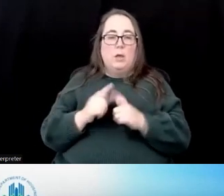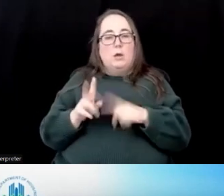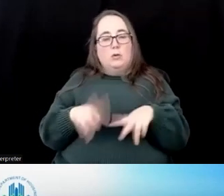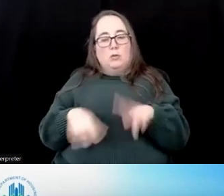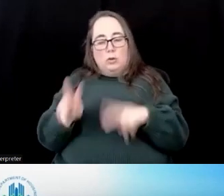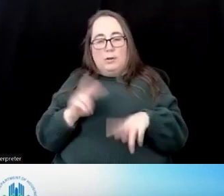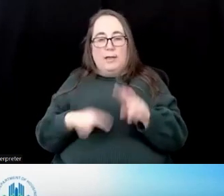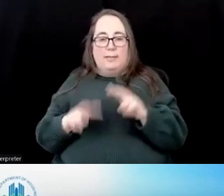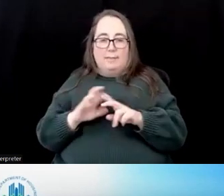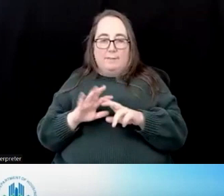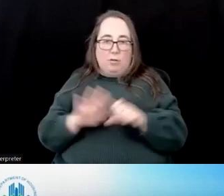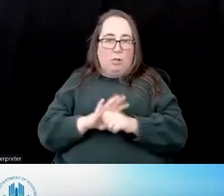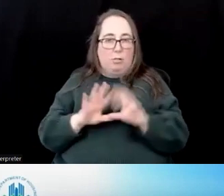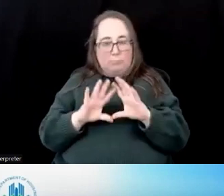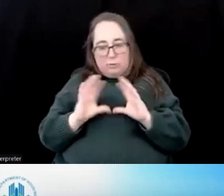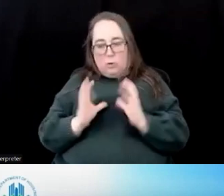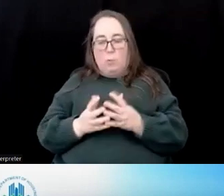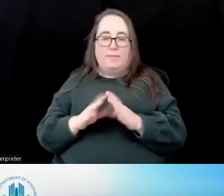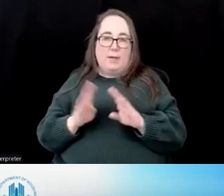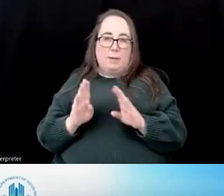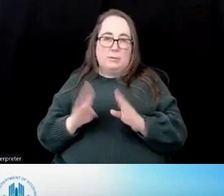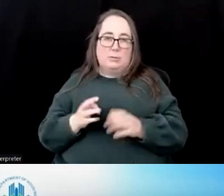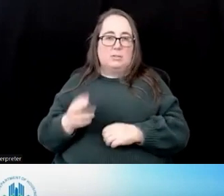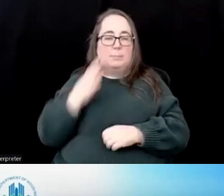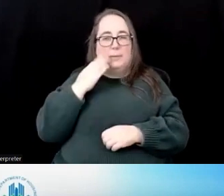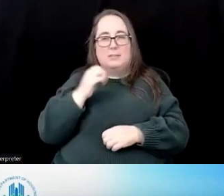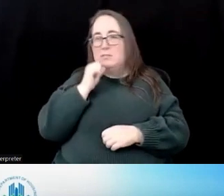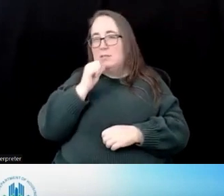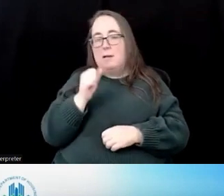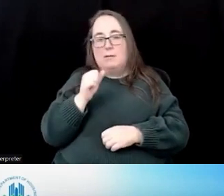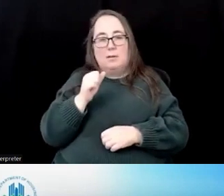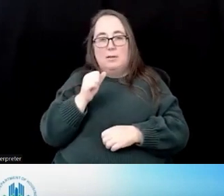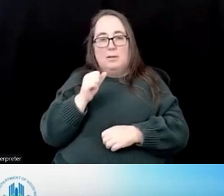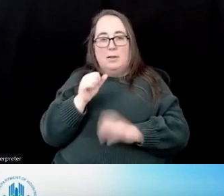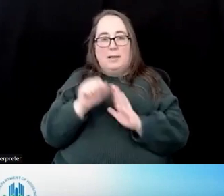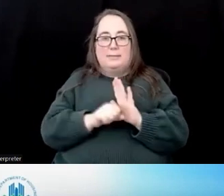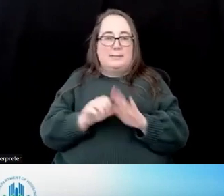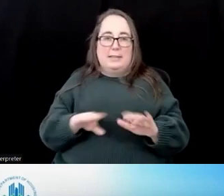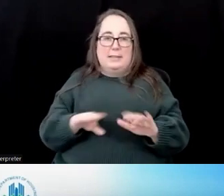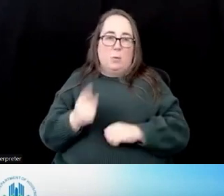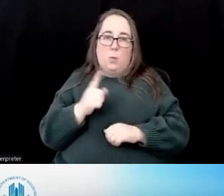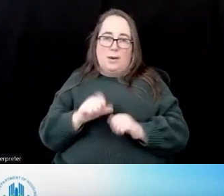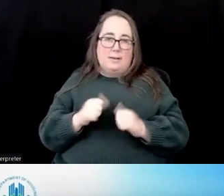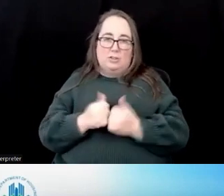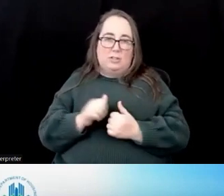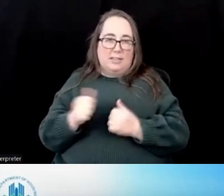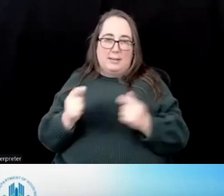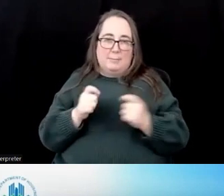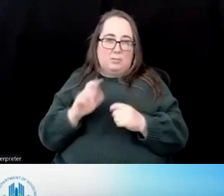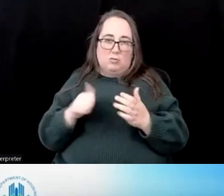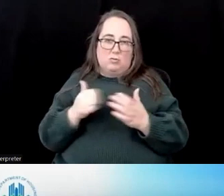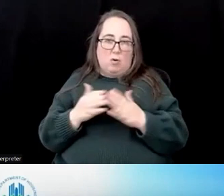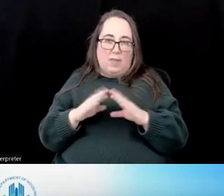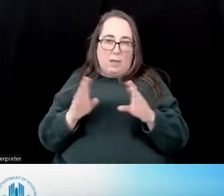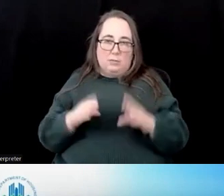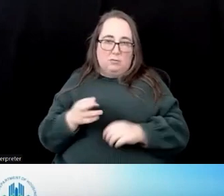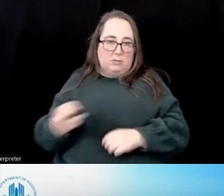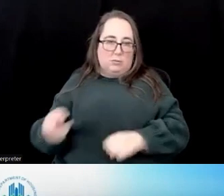the full scope of housing resources, because there's not, unfortunately, at the state level, one single agency that administers all the housing